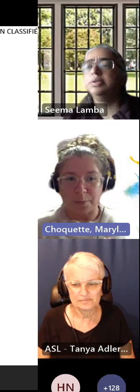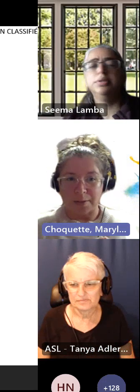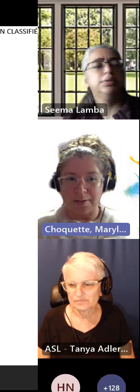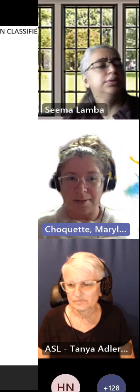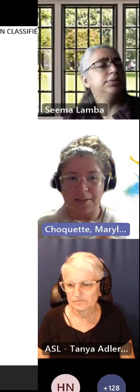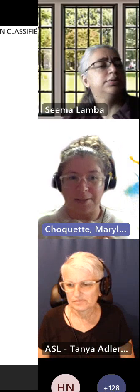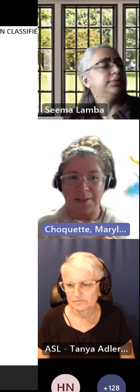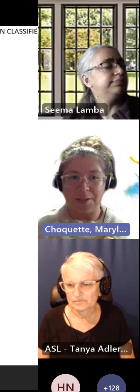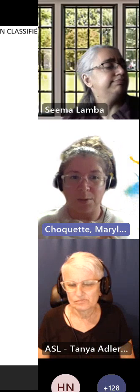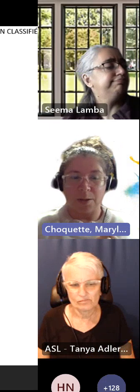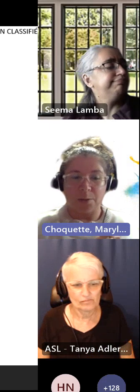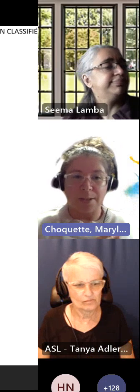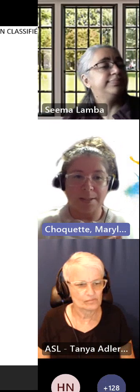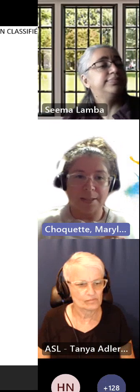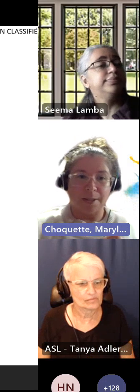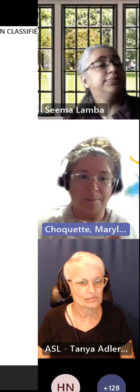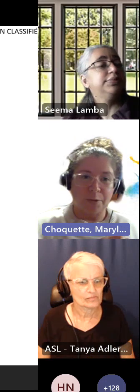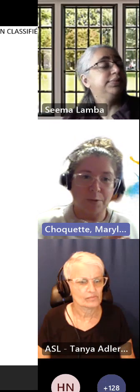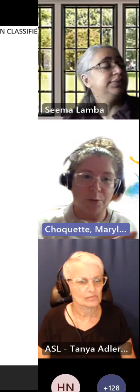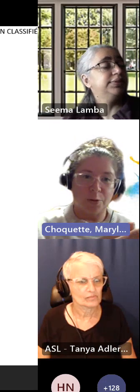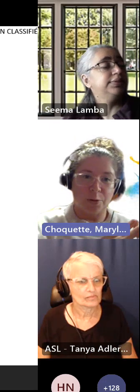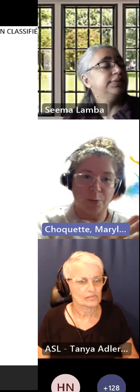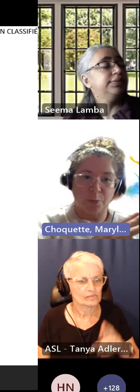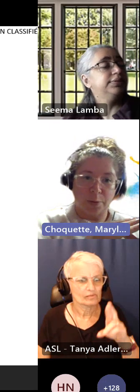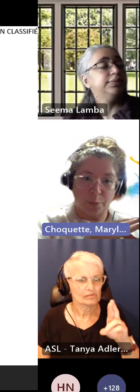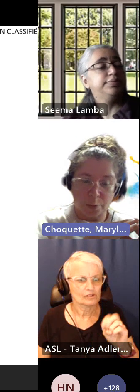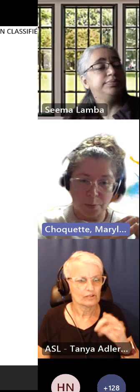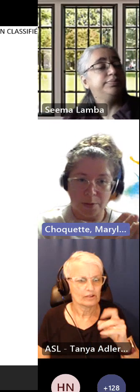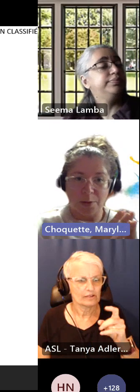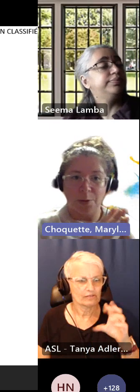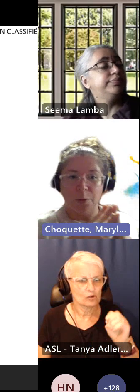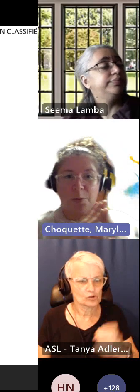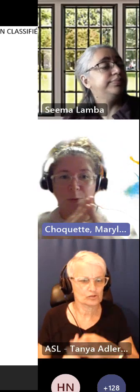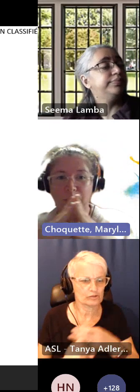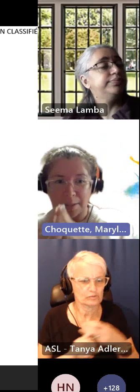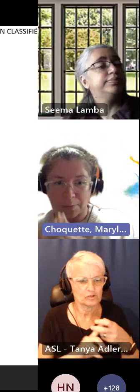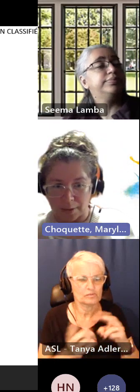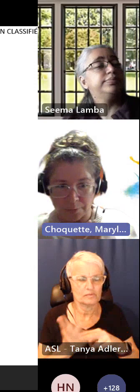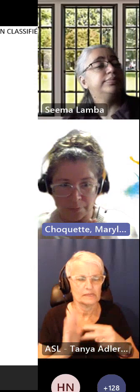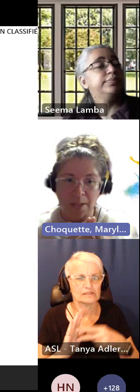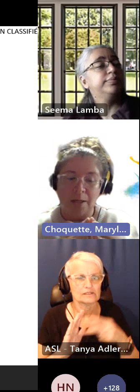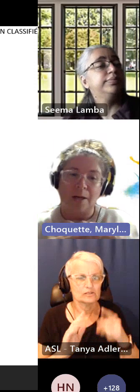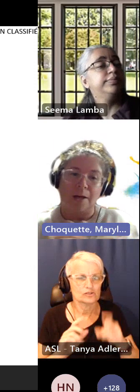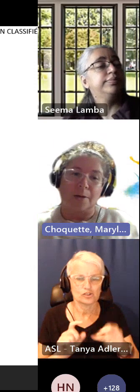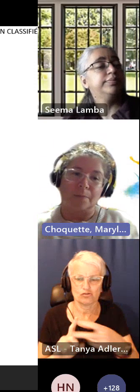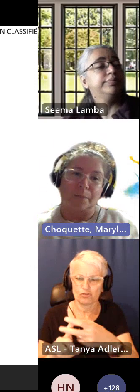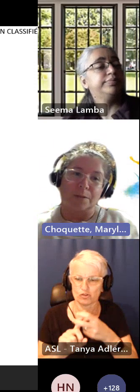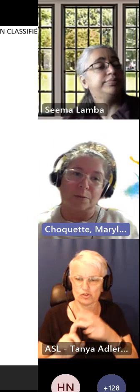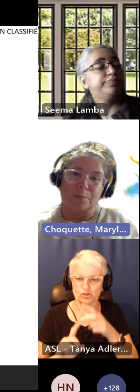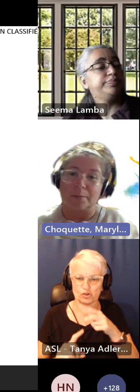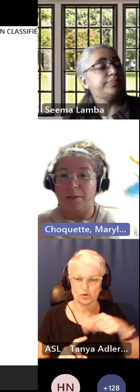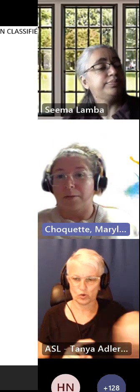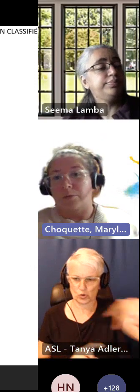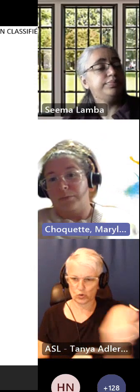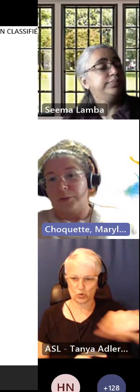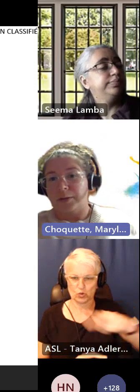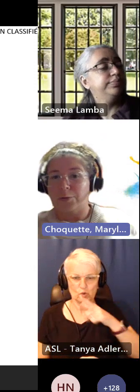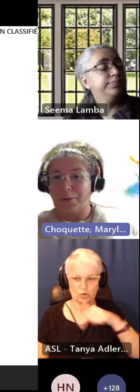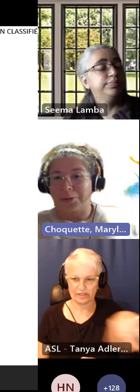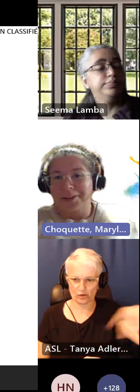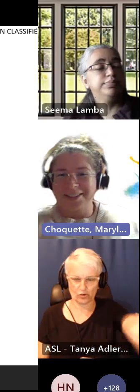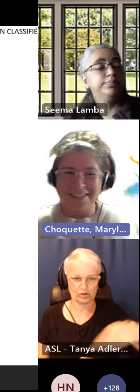Force recruitment. Then this is where we say you should recruit who's out there. So